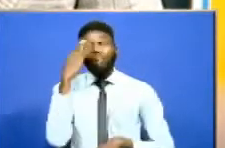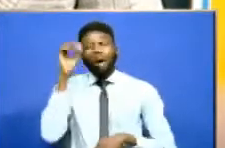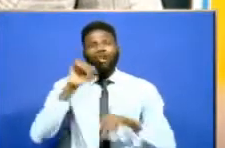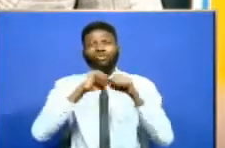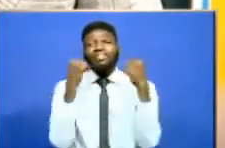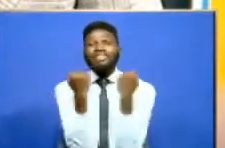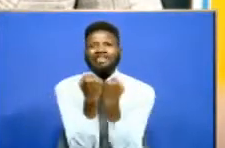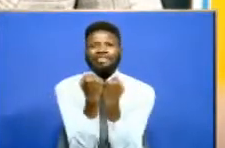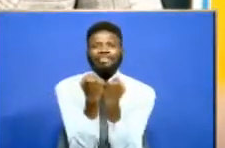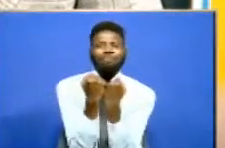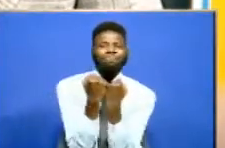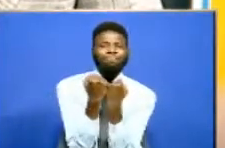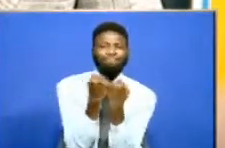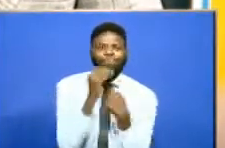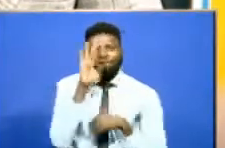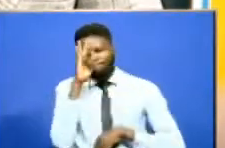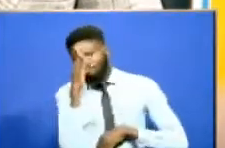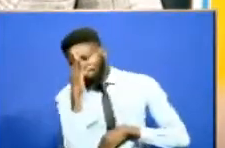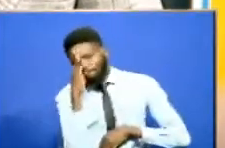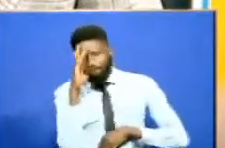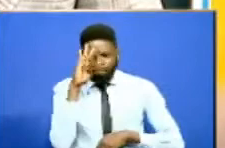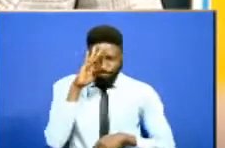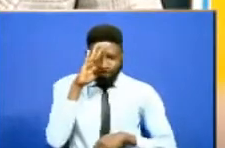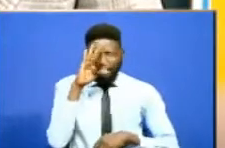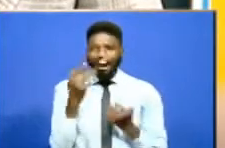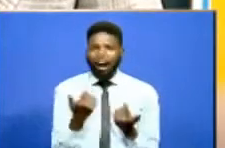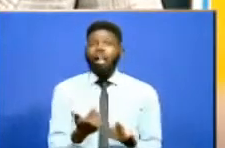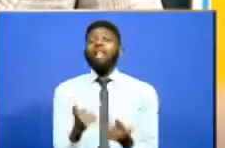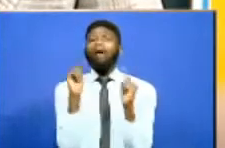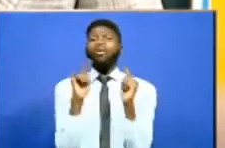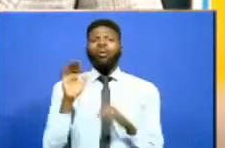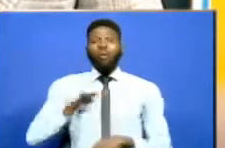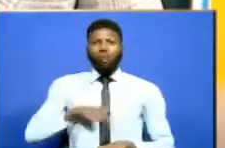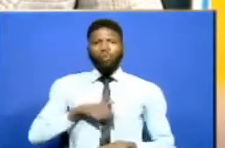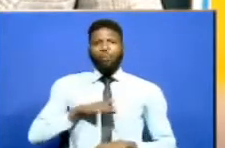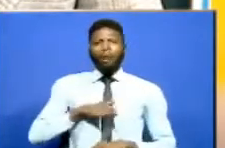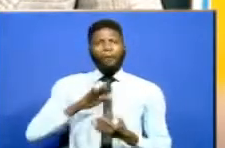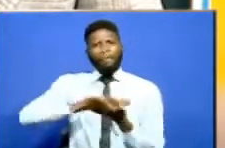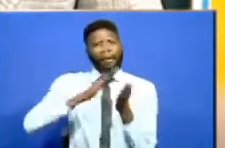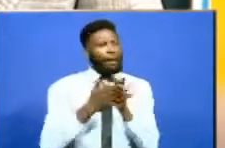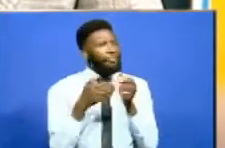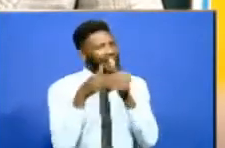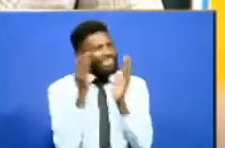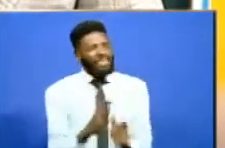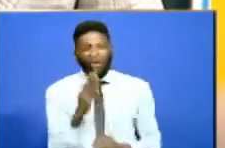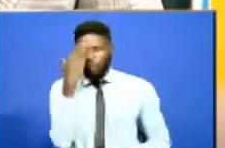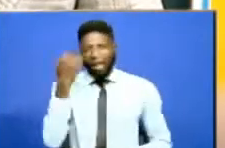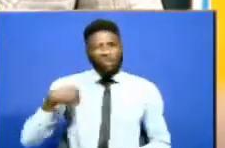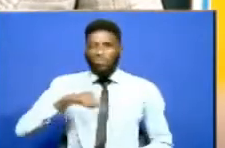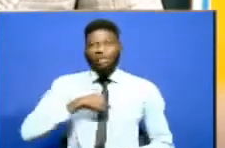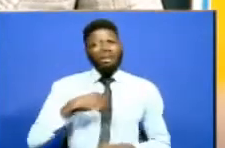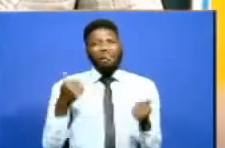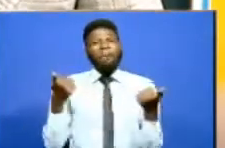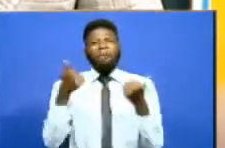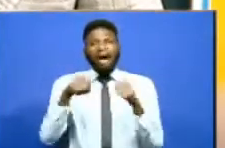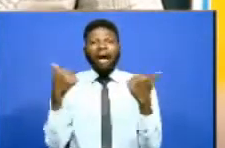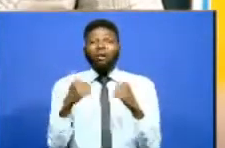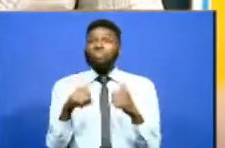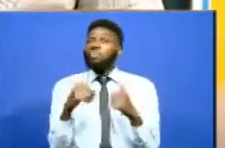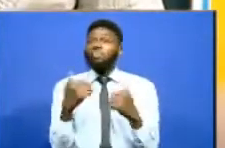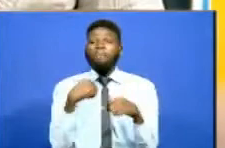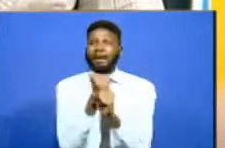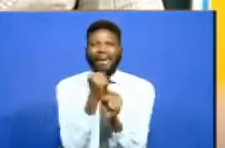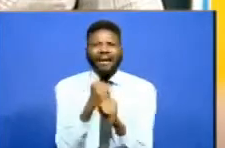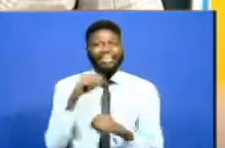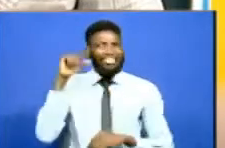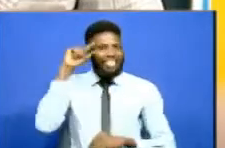about allowing or just having a woman in position? Why are we still backward in terms of just making the playing ground